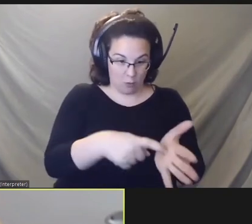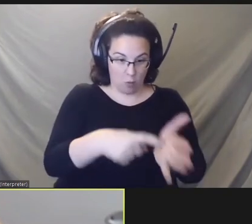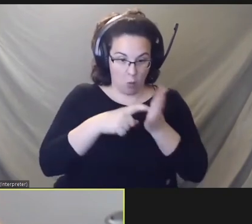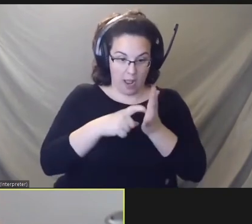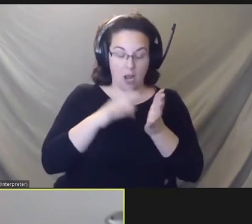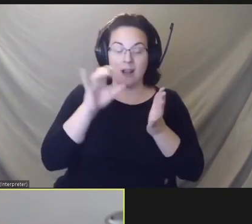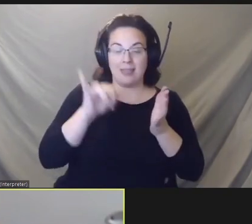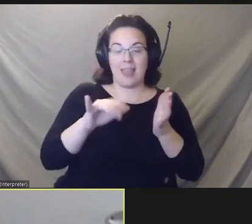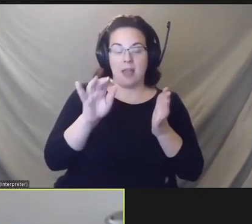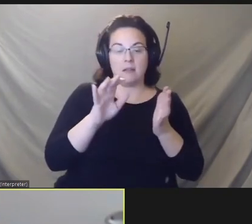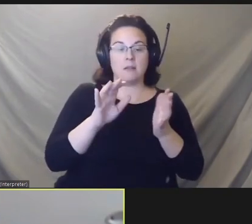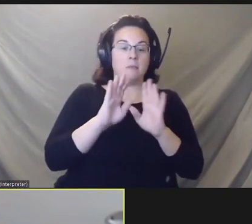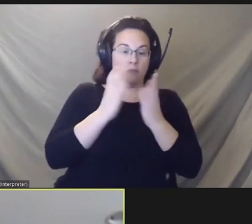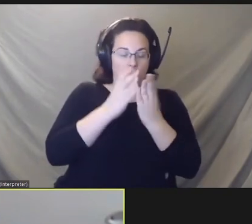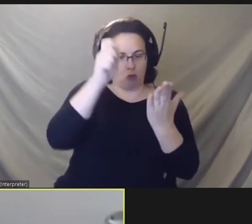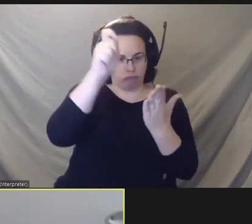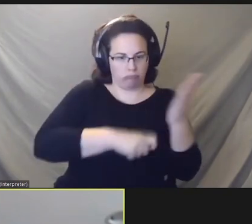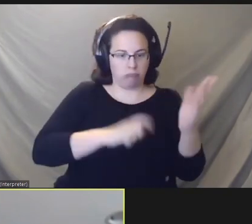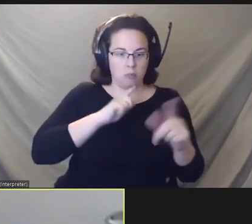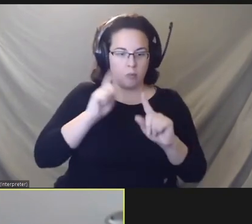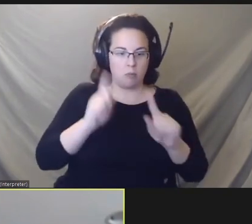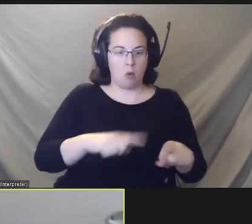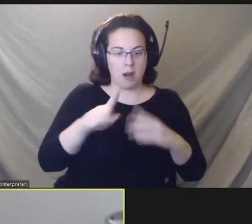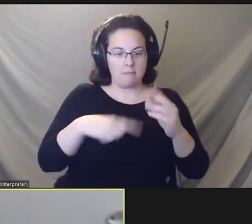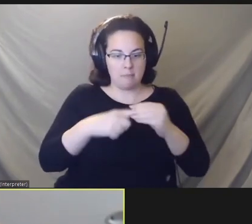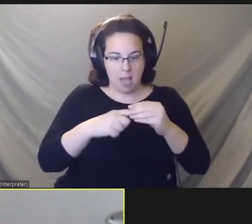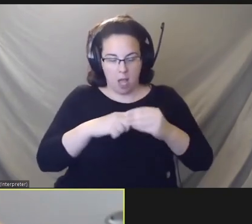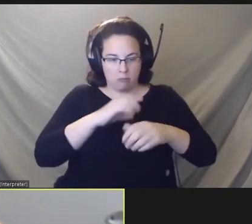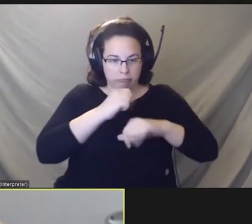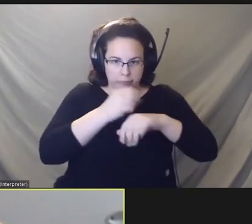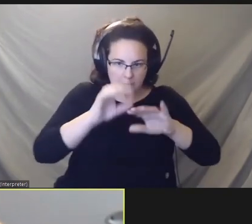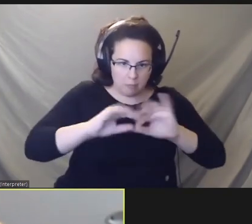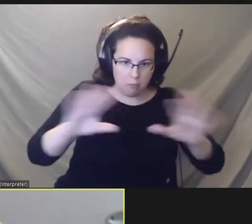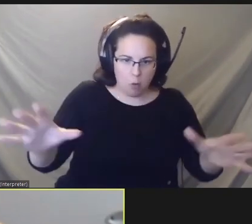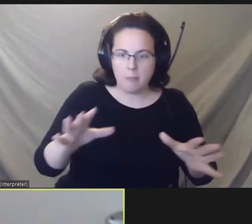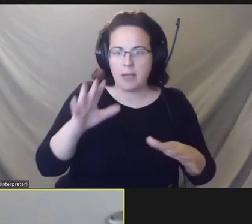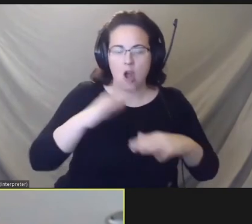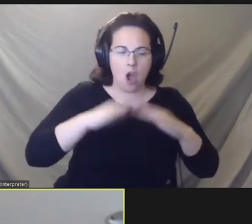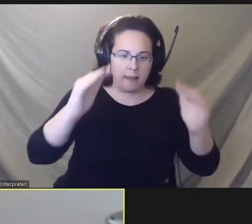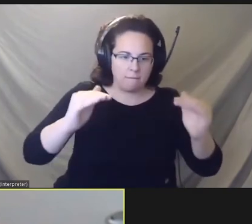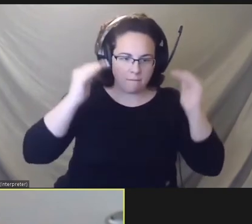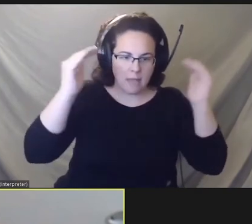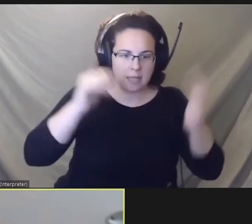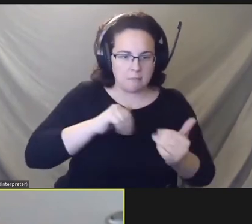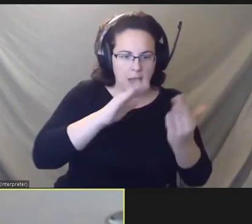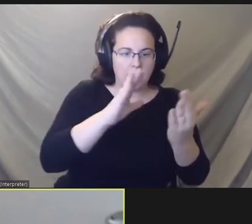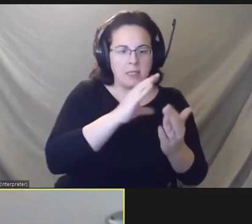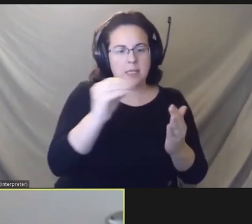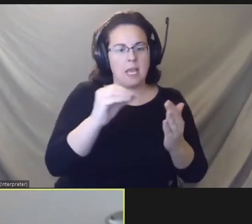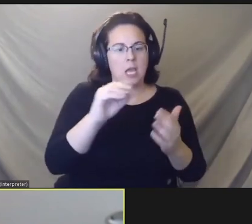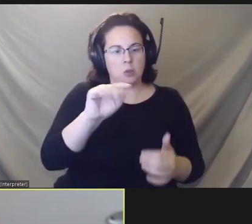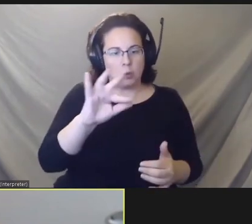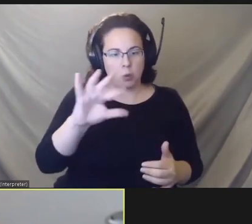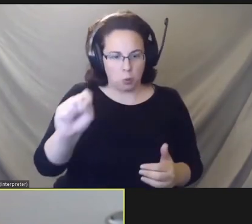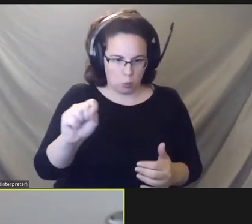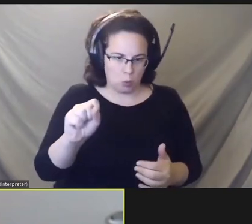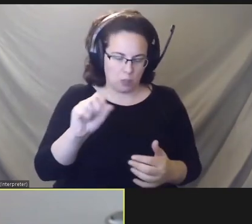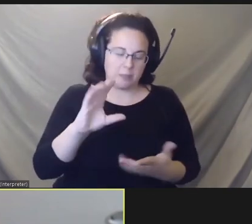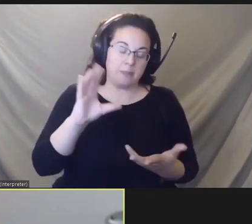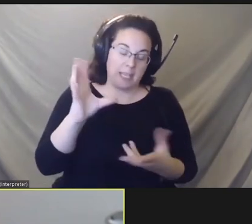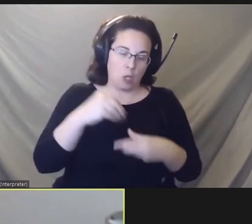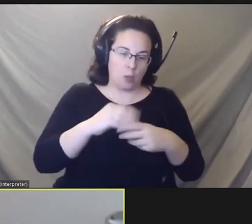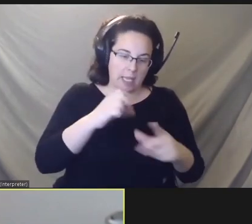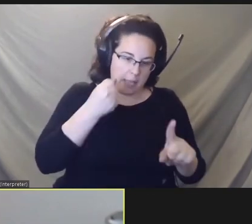report on the state of deployment of advanced methods and tools to eliminate such calls, including the impact of call